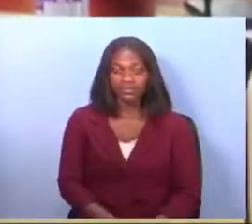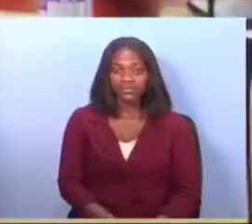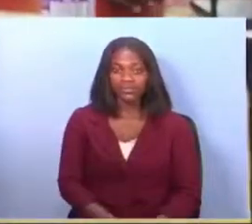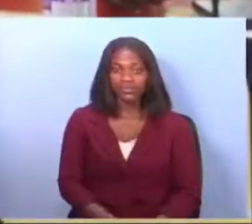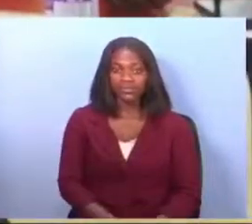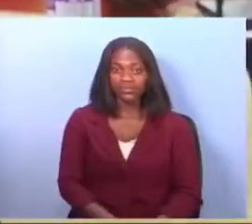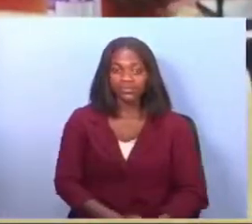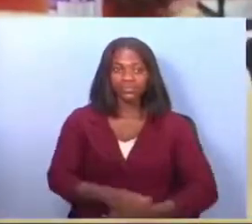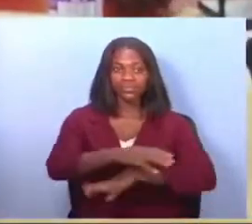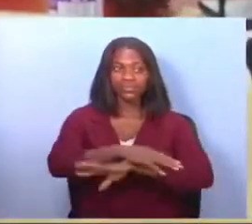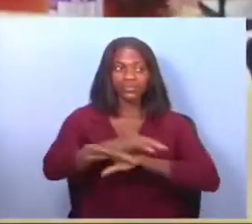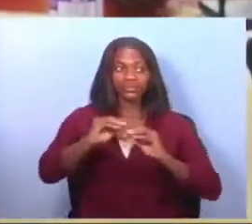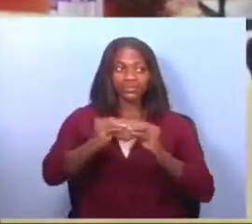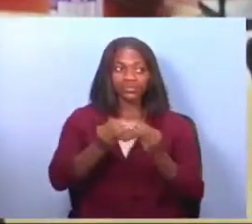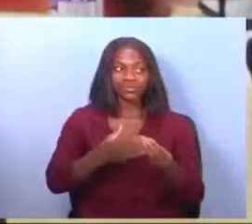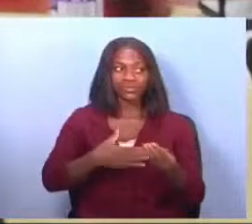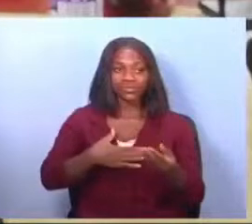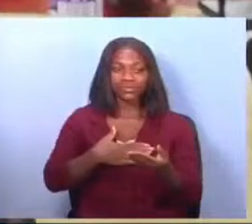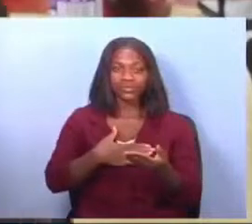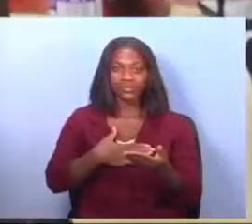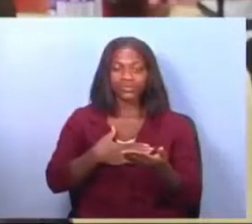Table office, take note.